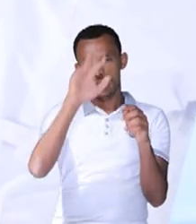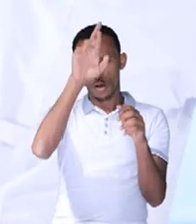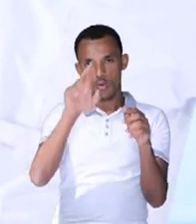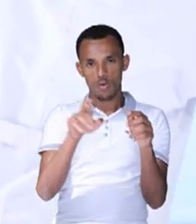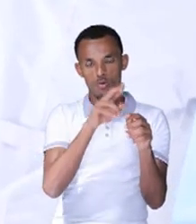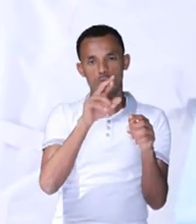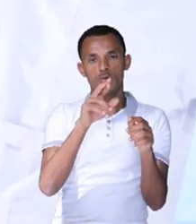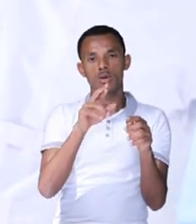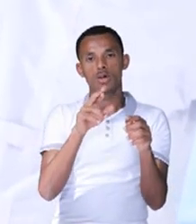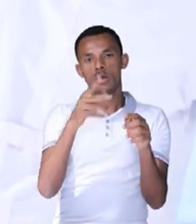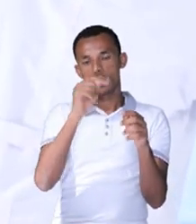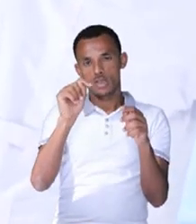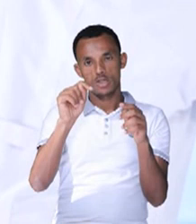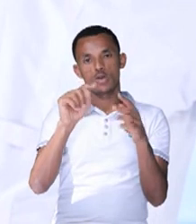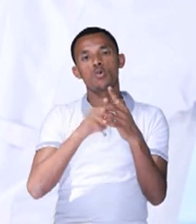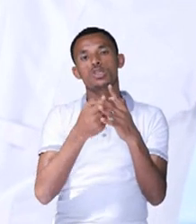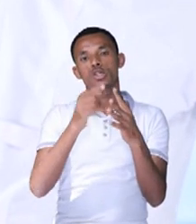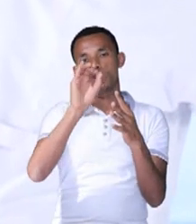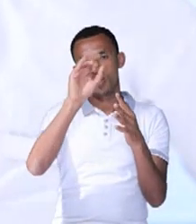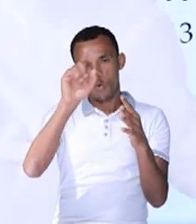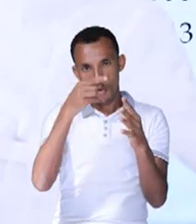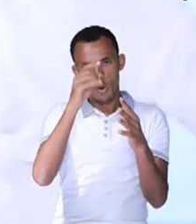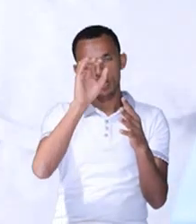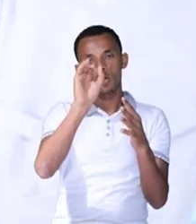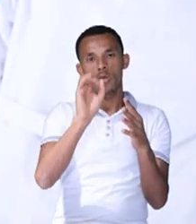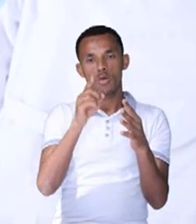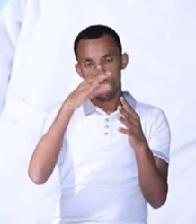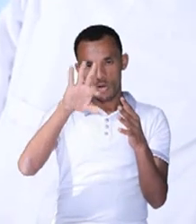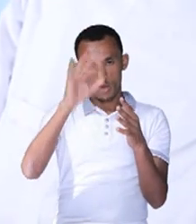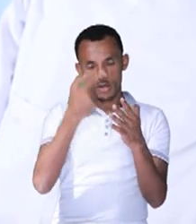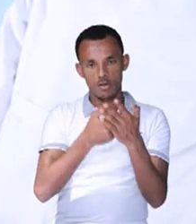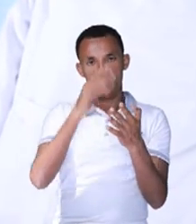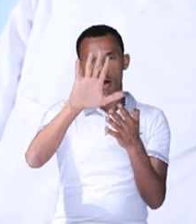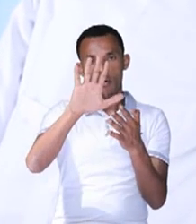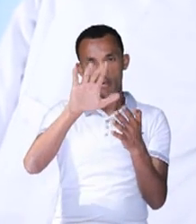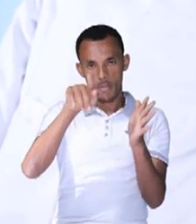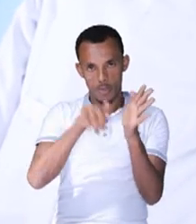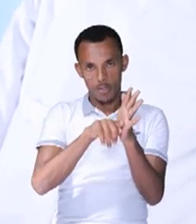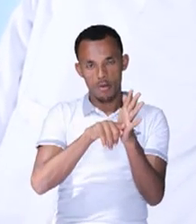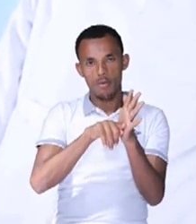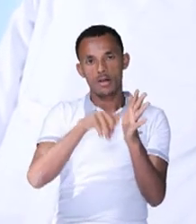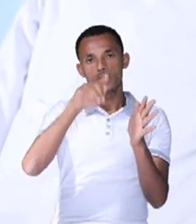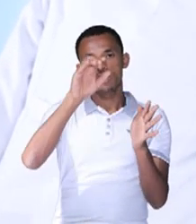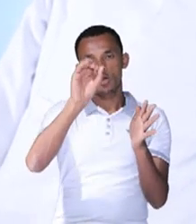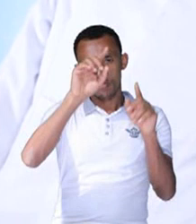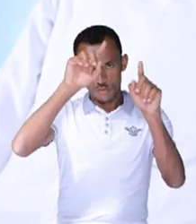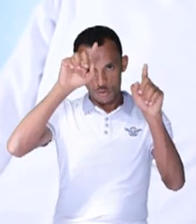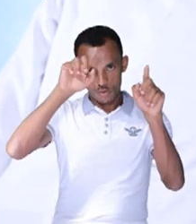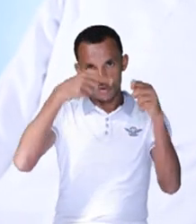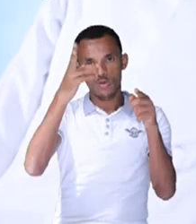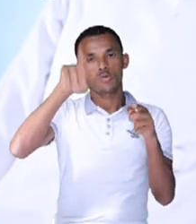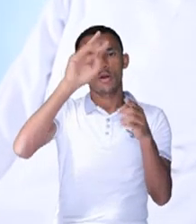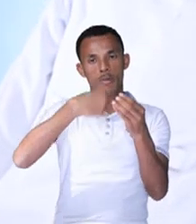of, since the origin has coordinate 0, 0, what you call is that? 5 minus 0 the whole squared